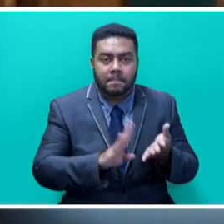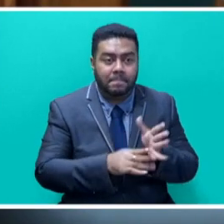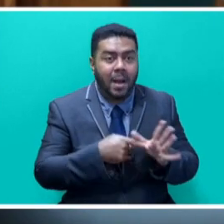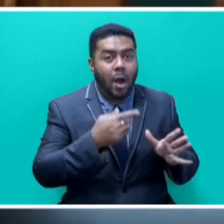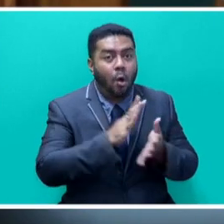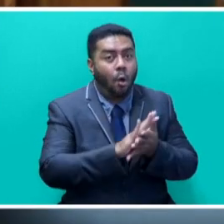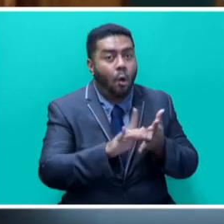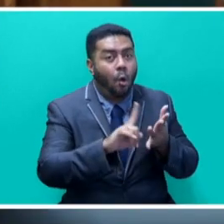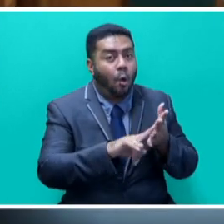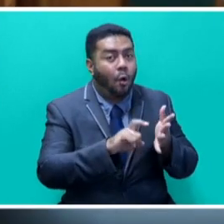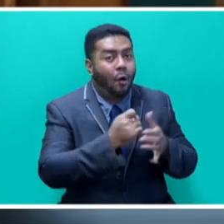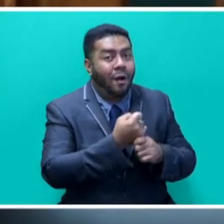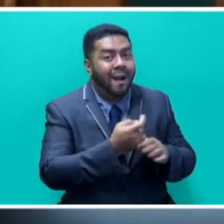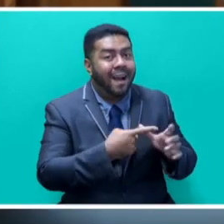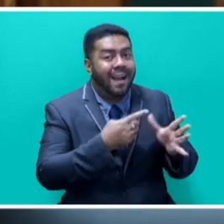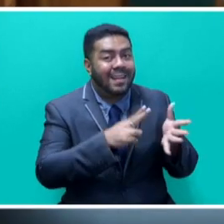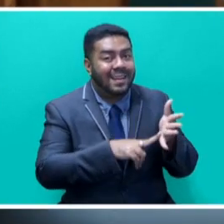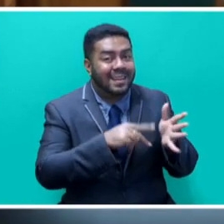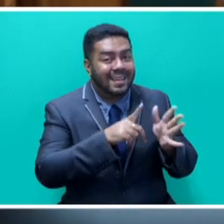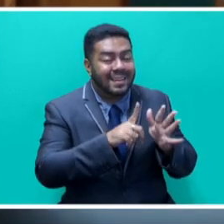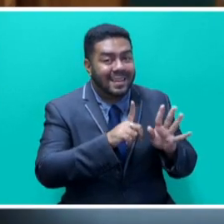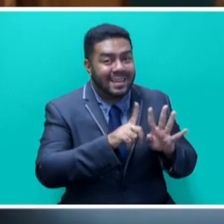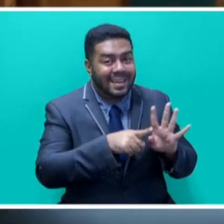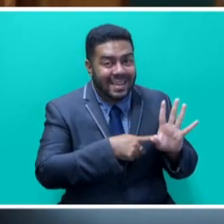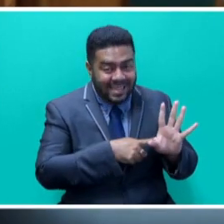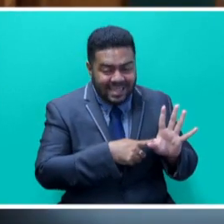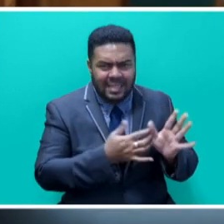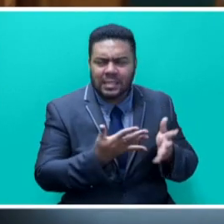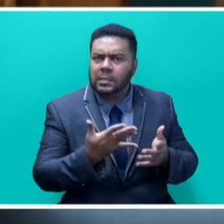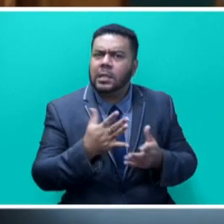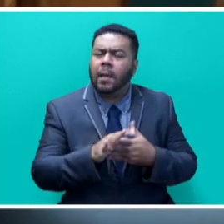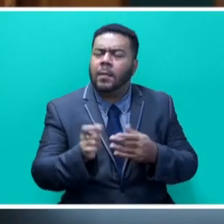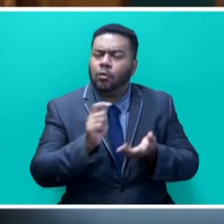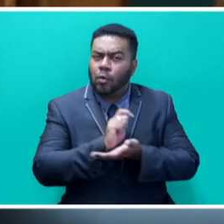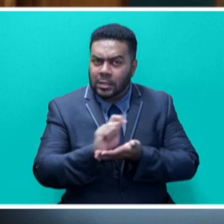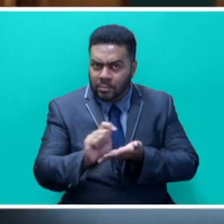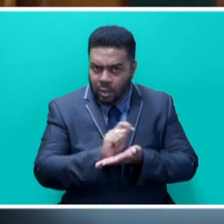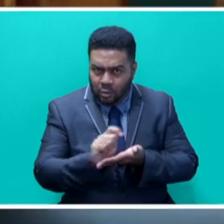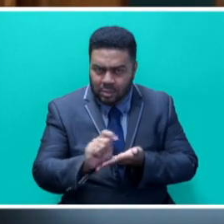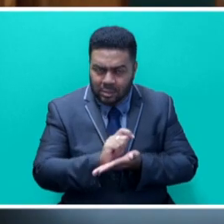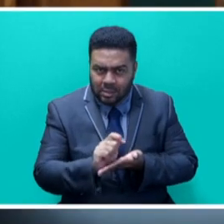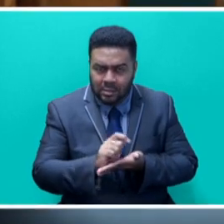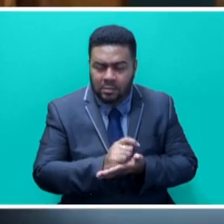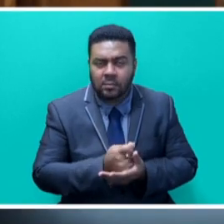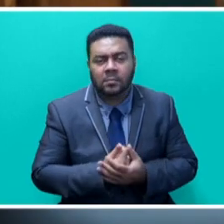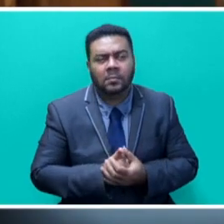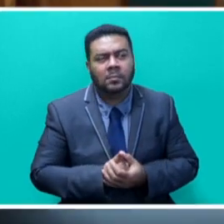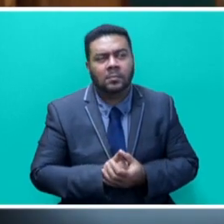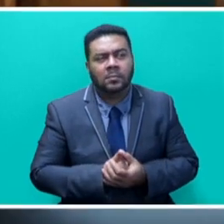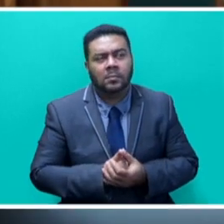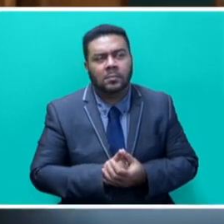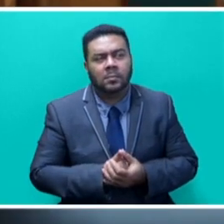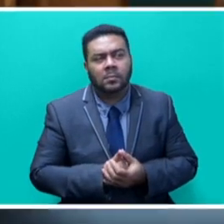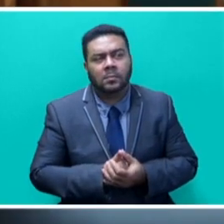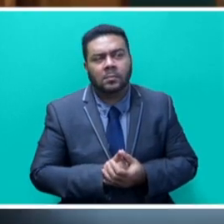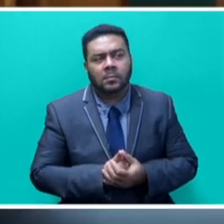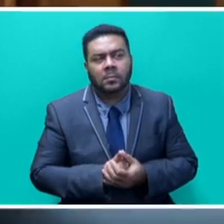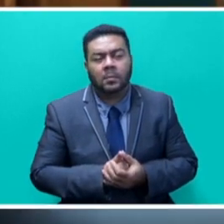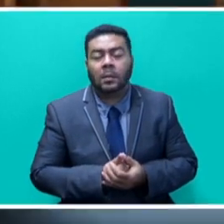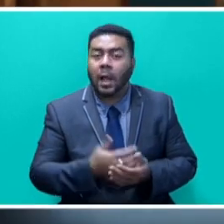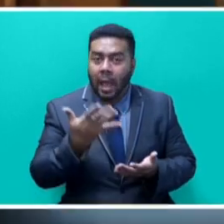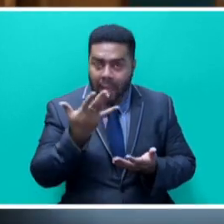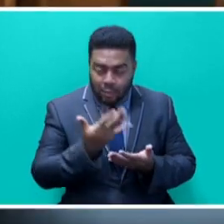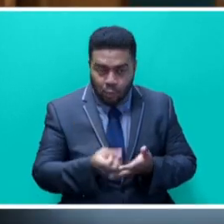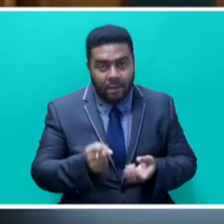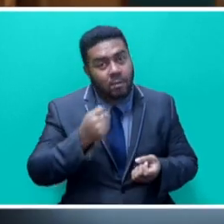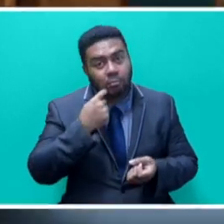critical to ensure transparency and ensure maximum returns for all stakeholders. As has been highlighted